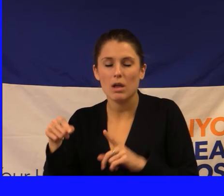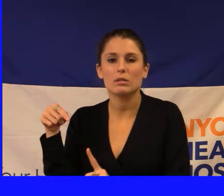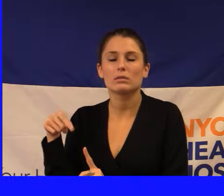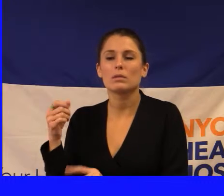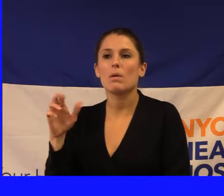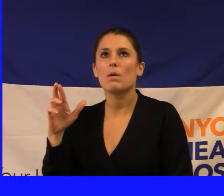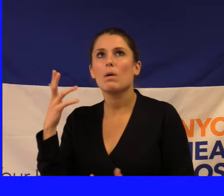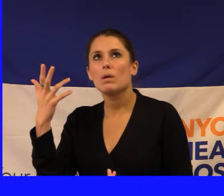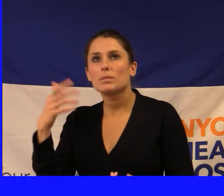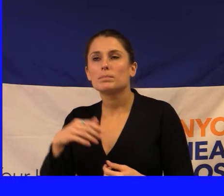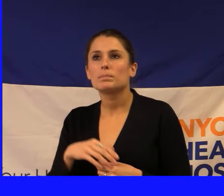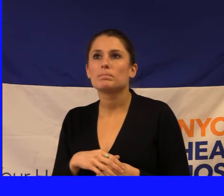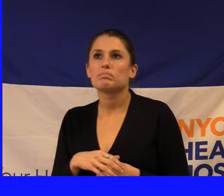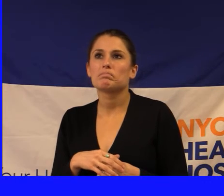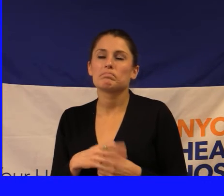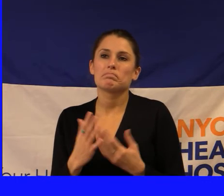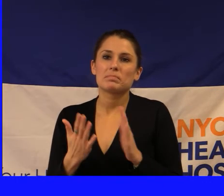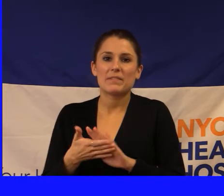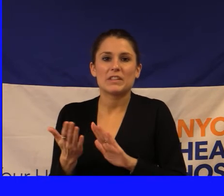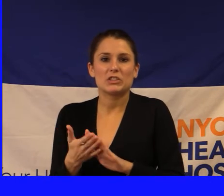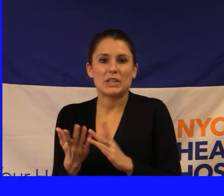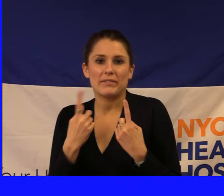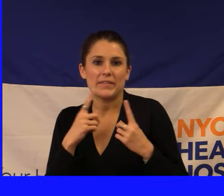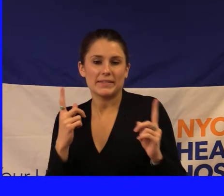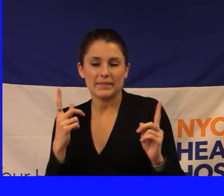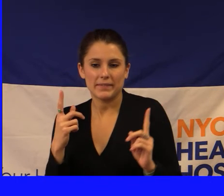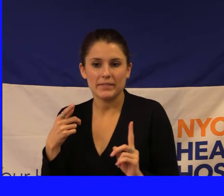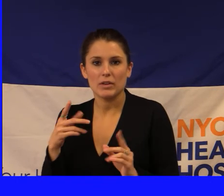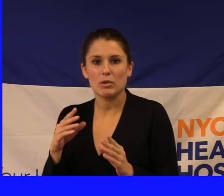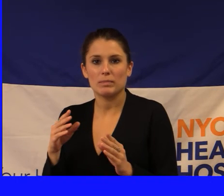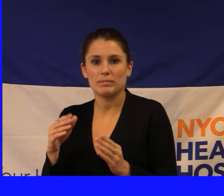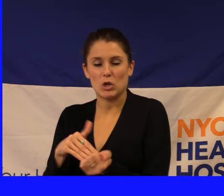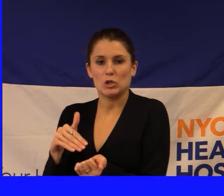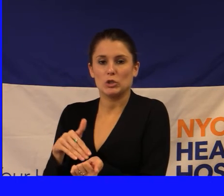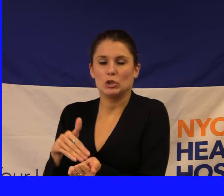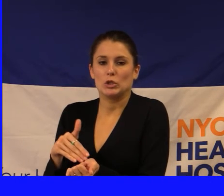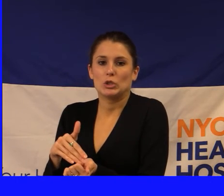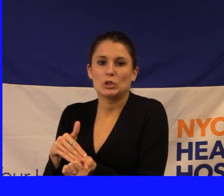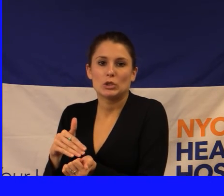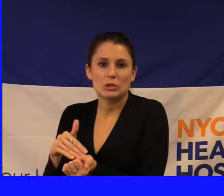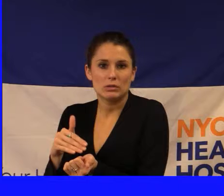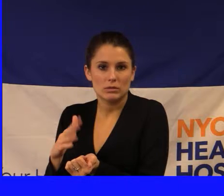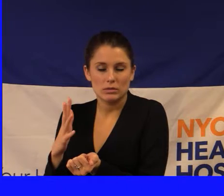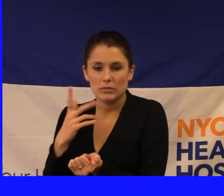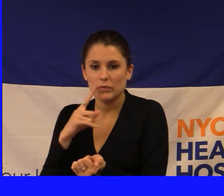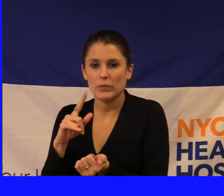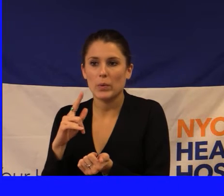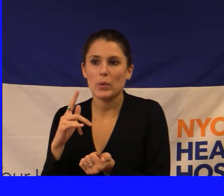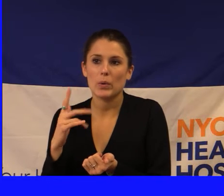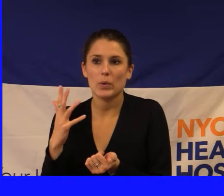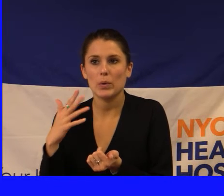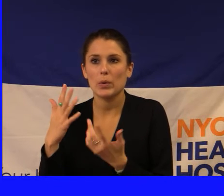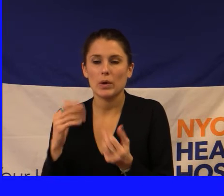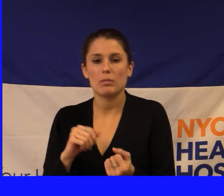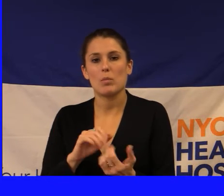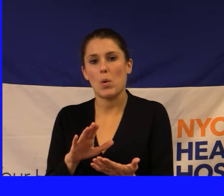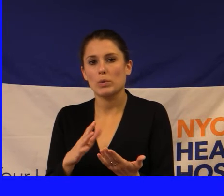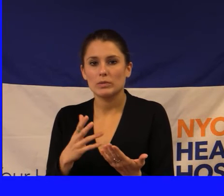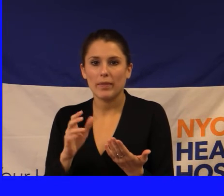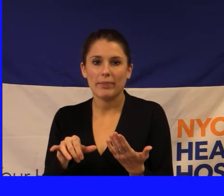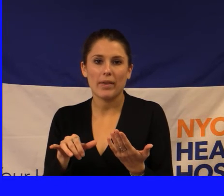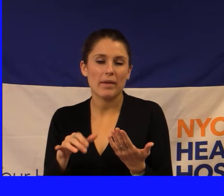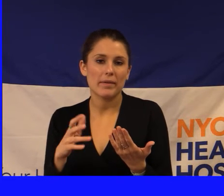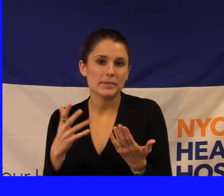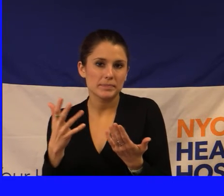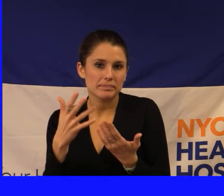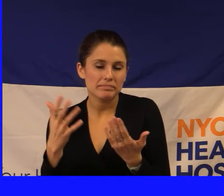shall we say, efficient and effective providers in order to approach that?